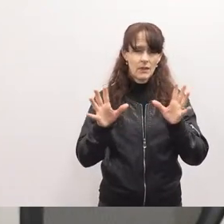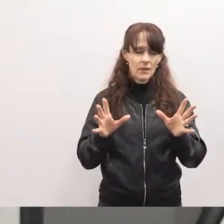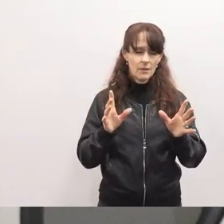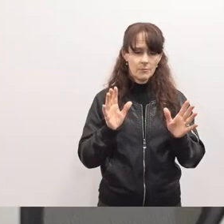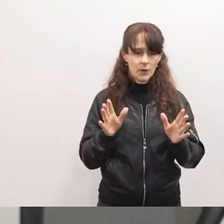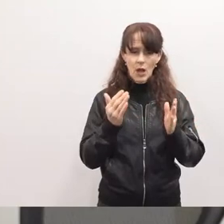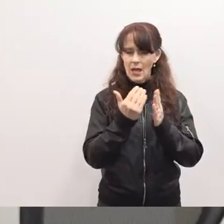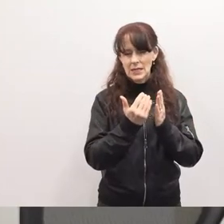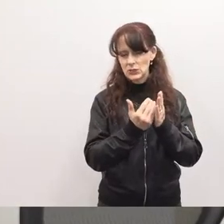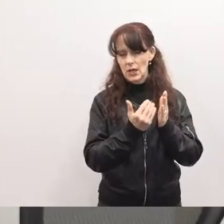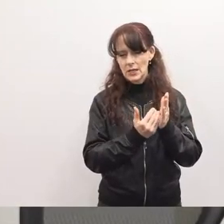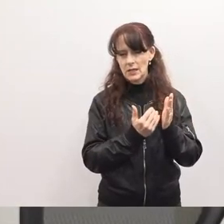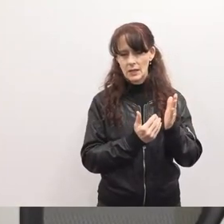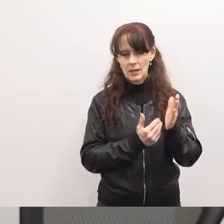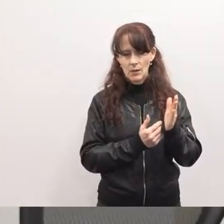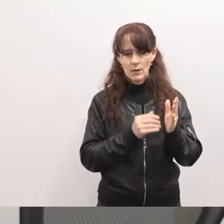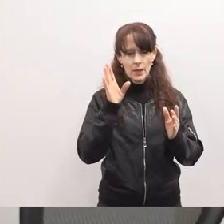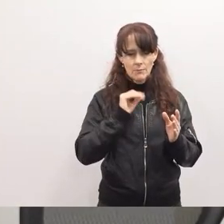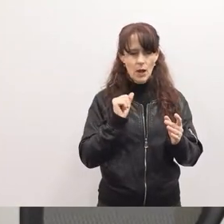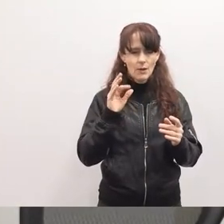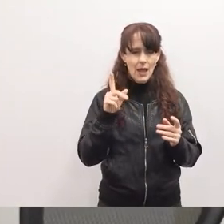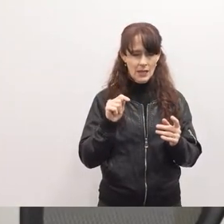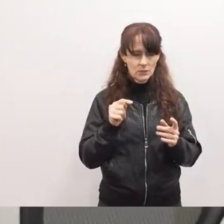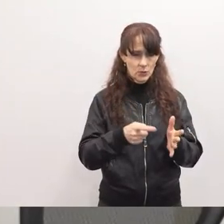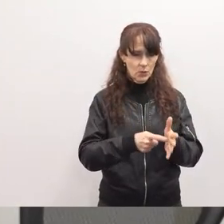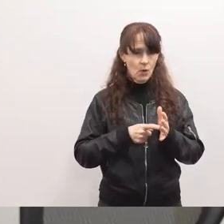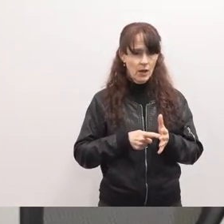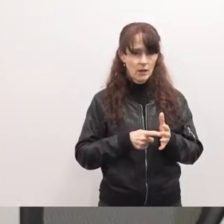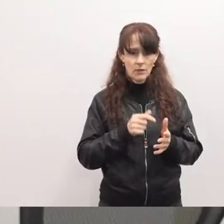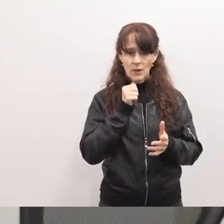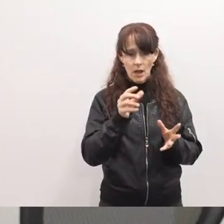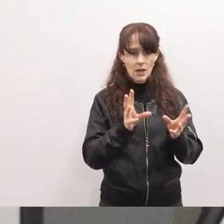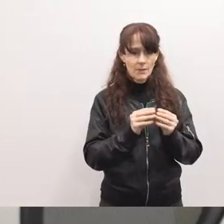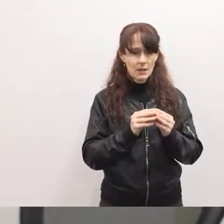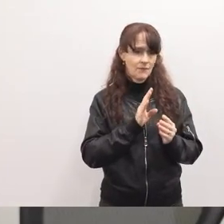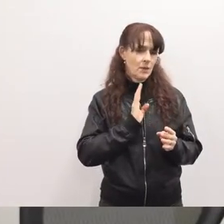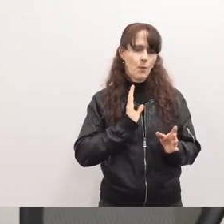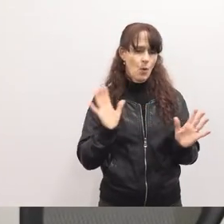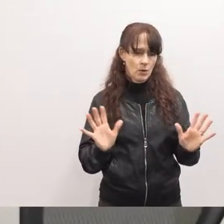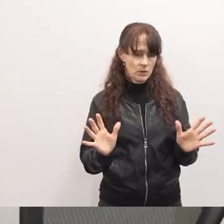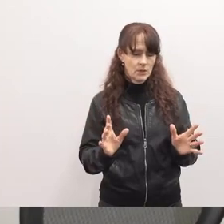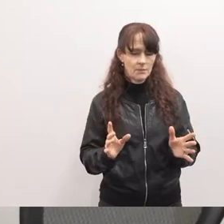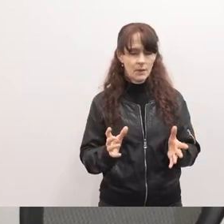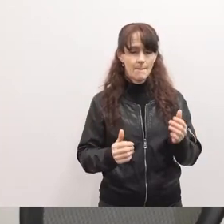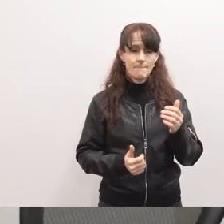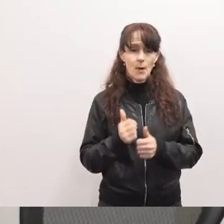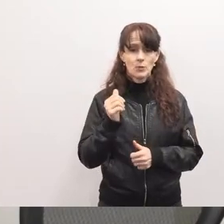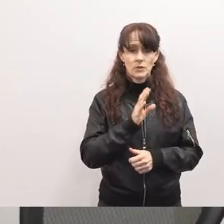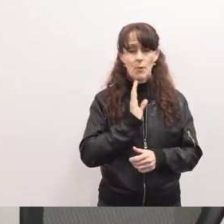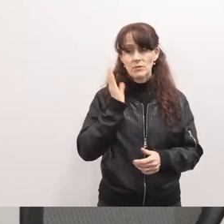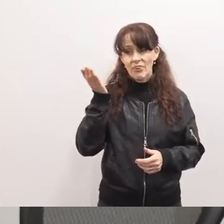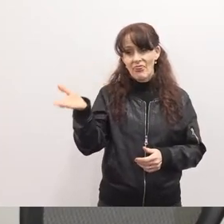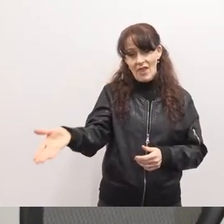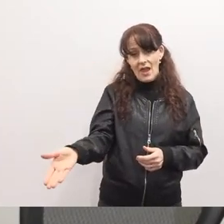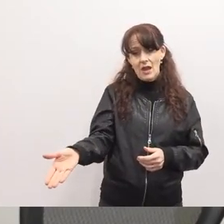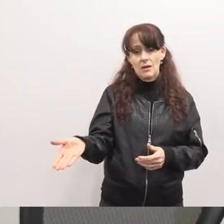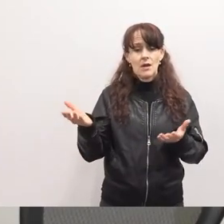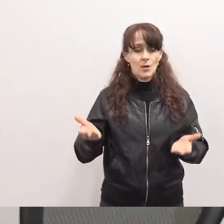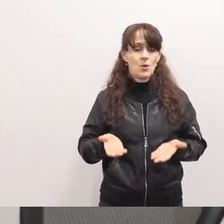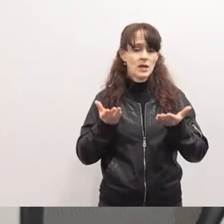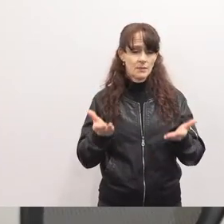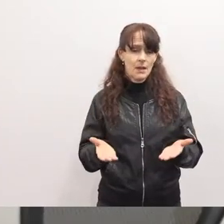not agendized like what the Brown Act would require, because they're not a meeting of the board, right? But let's say a majority of the board is there, I would